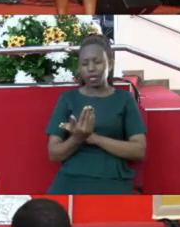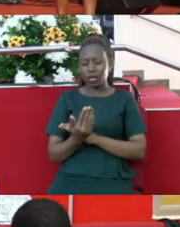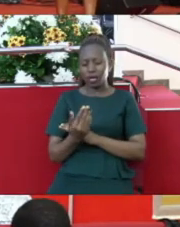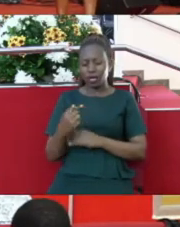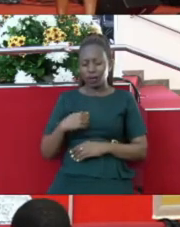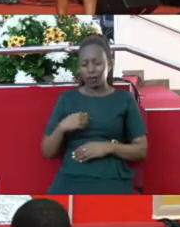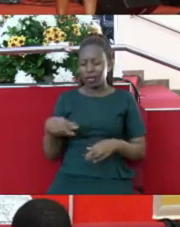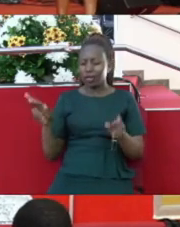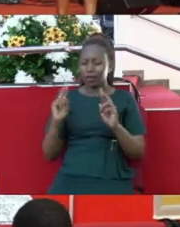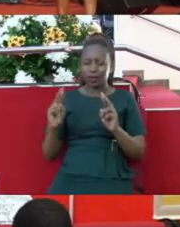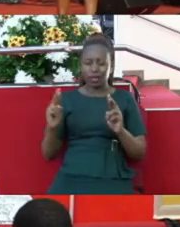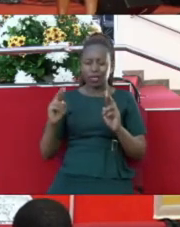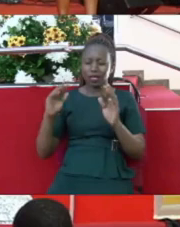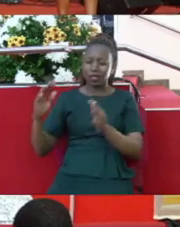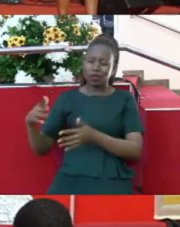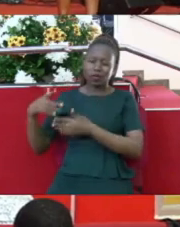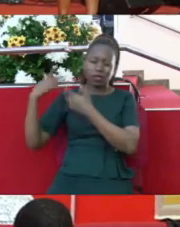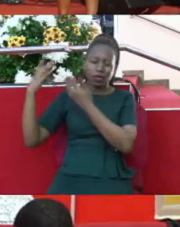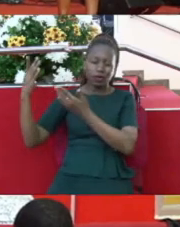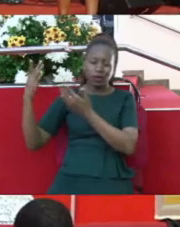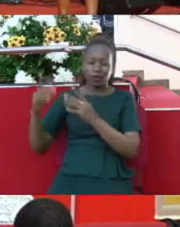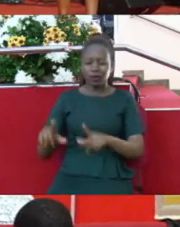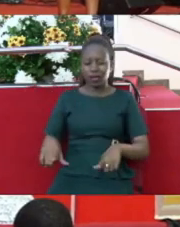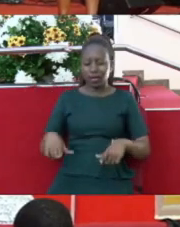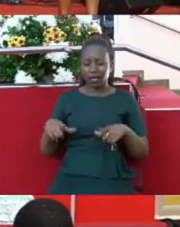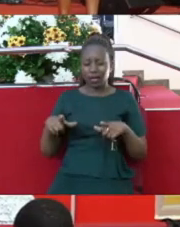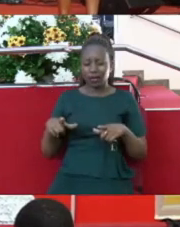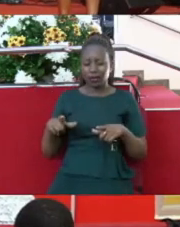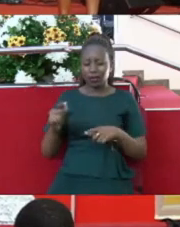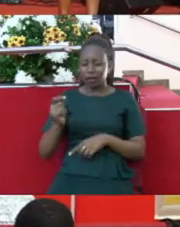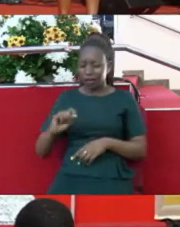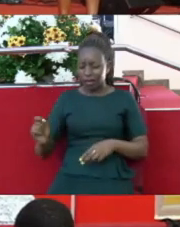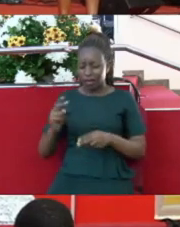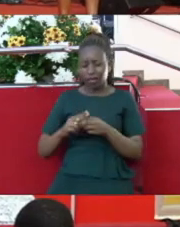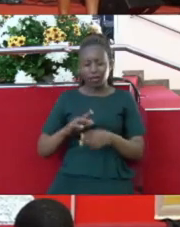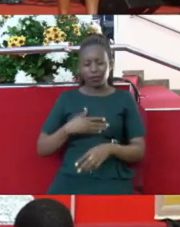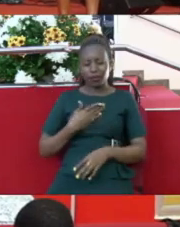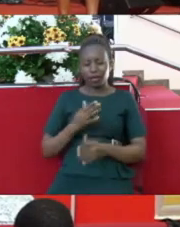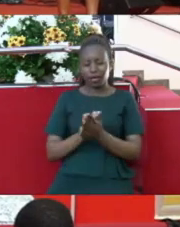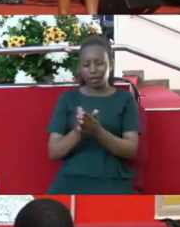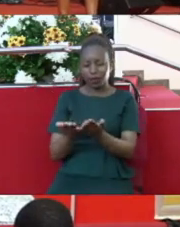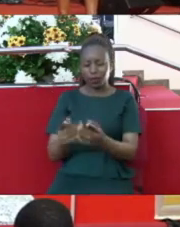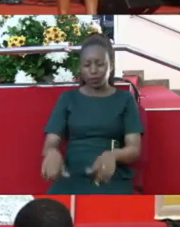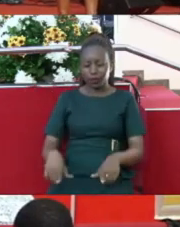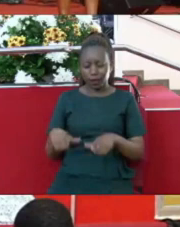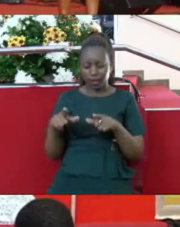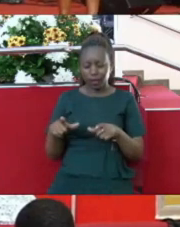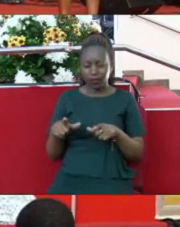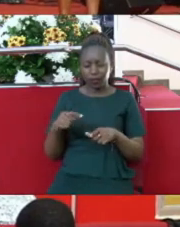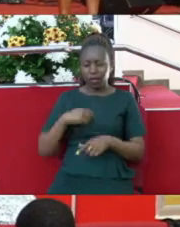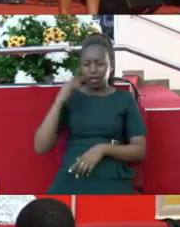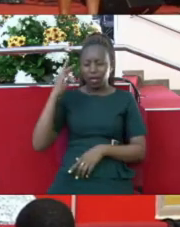Kwa hiari. I give my life to you. Natoa maisha yangu kwako. Write my name in the book of life. Andika jina langu katika kitabu cha uzima. I shall call you